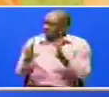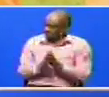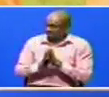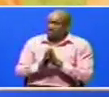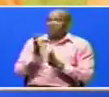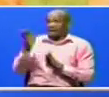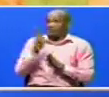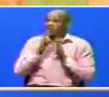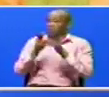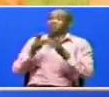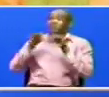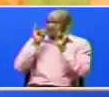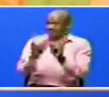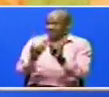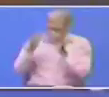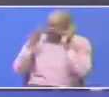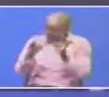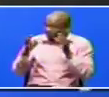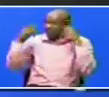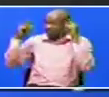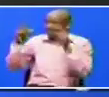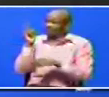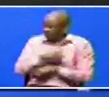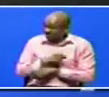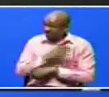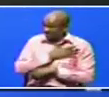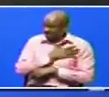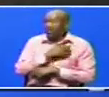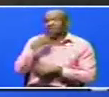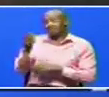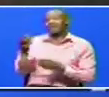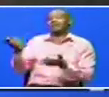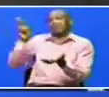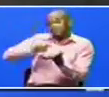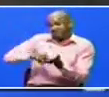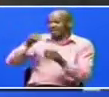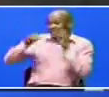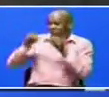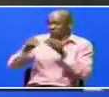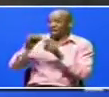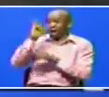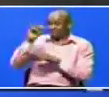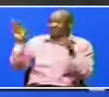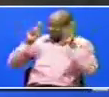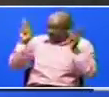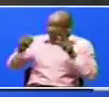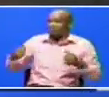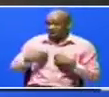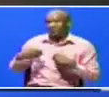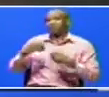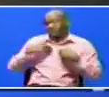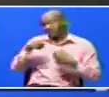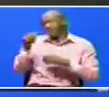is upheld. But if it is successful, then we must have a repeat election. Is IEBC ready to conduct another